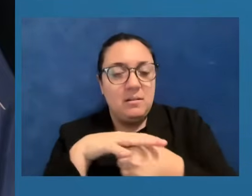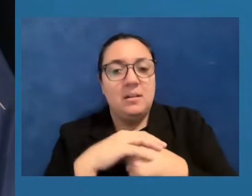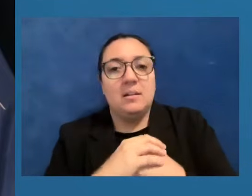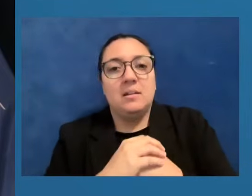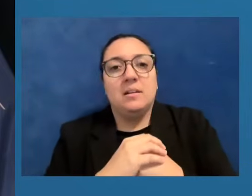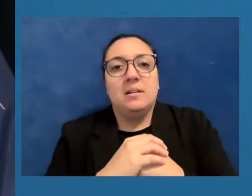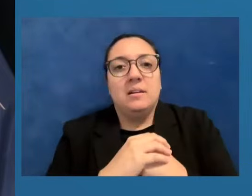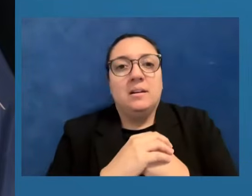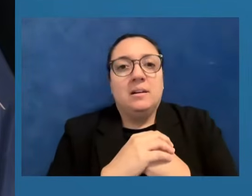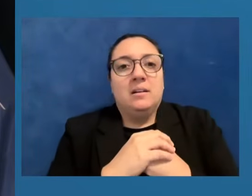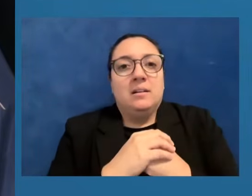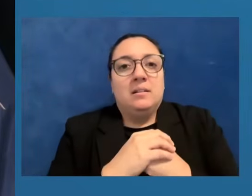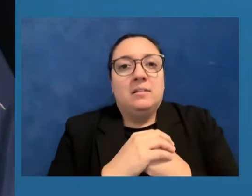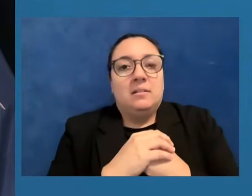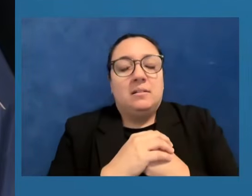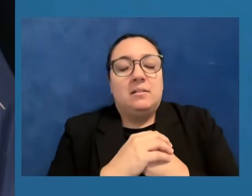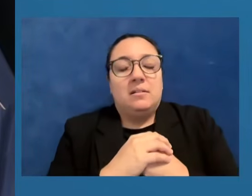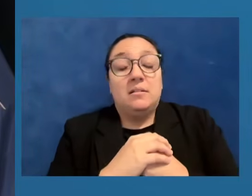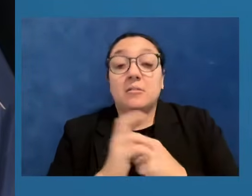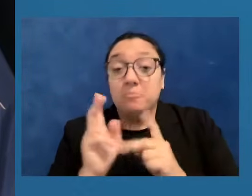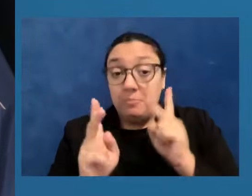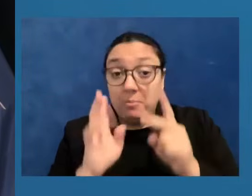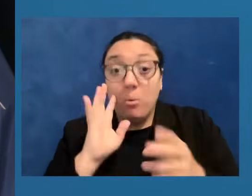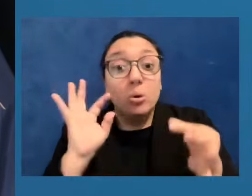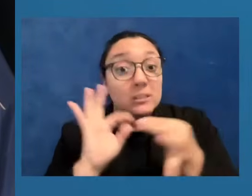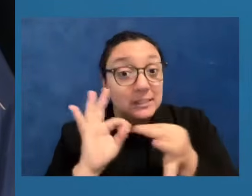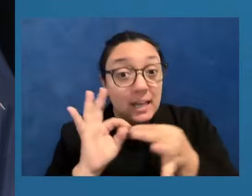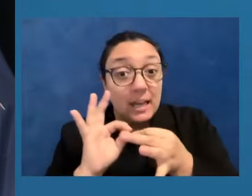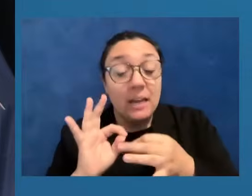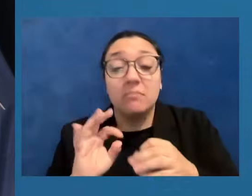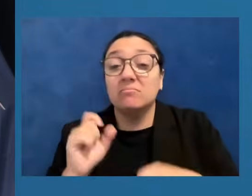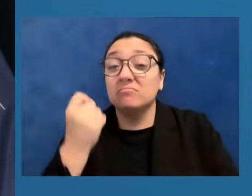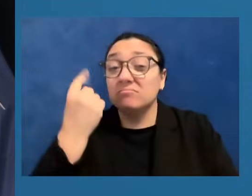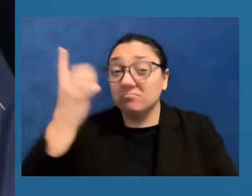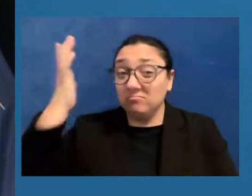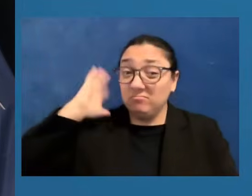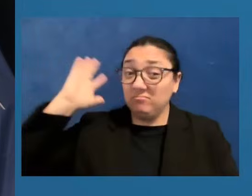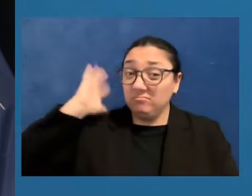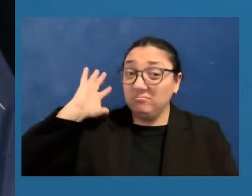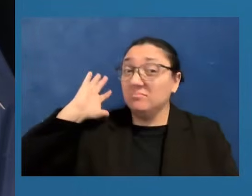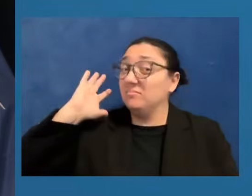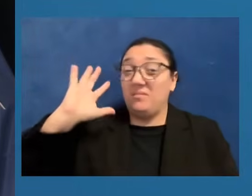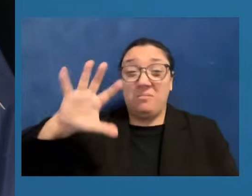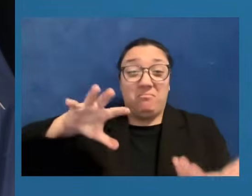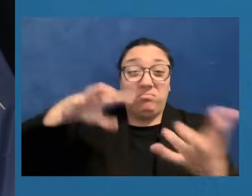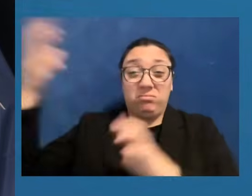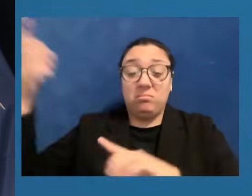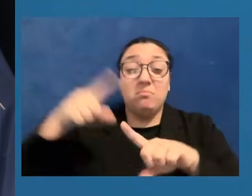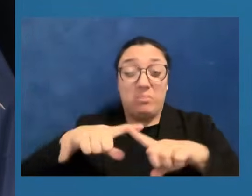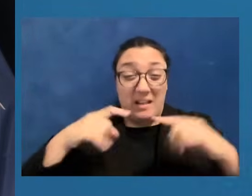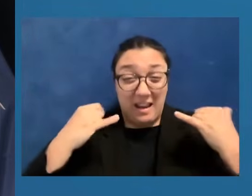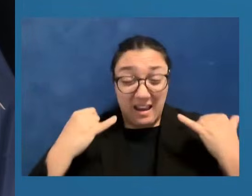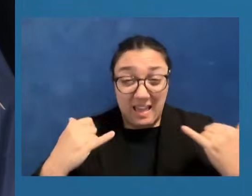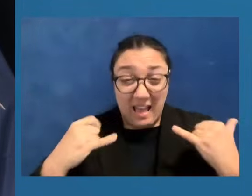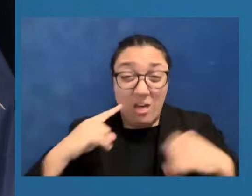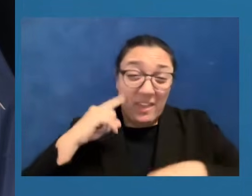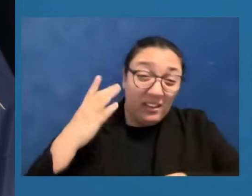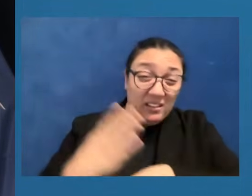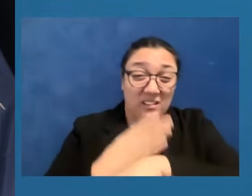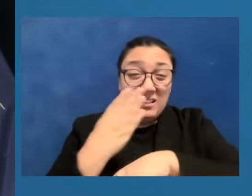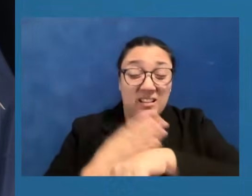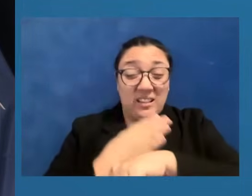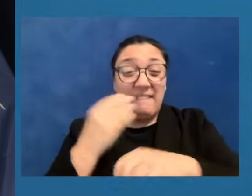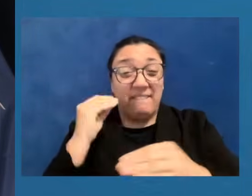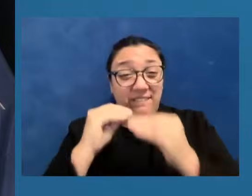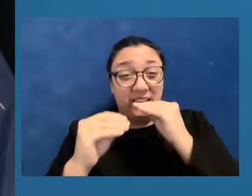yeah, they sure screwed up a long time ago, but the people in this era found out and fixed it. And so I'm really proud to be part of that. The Cross Bronx